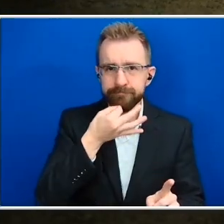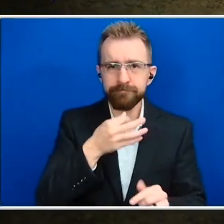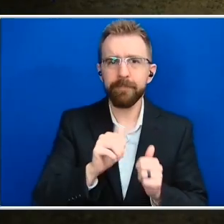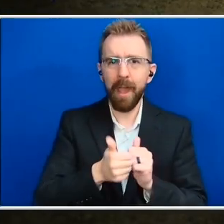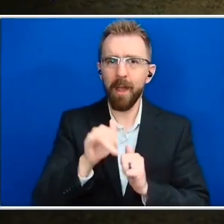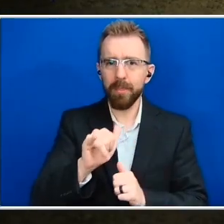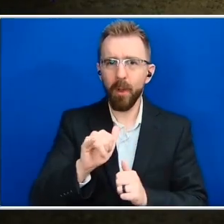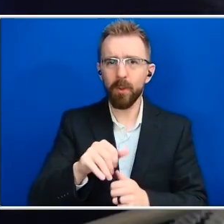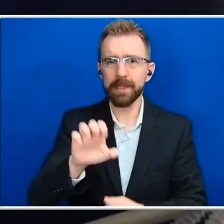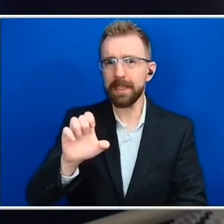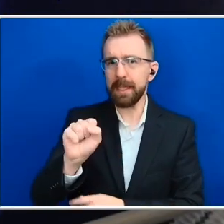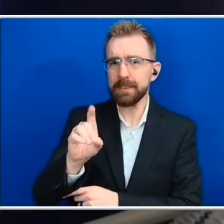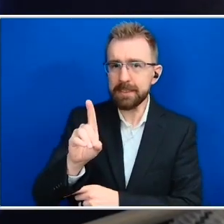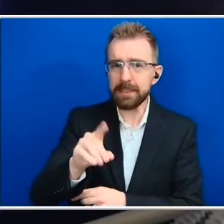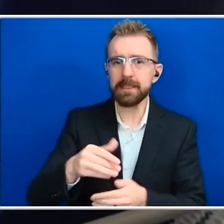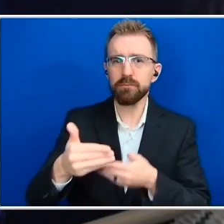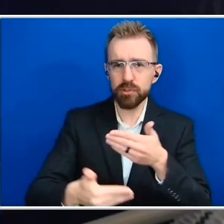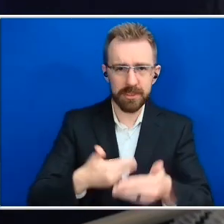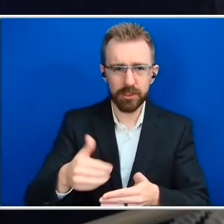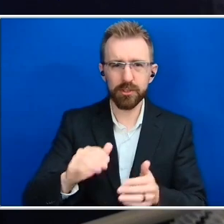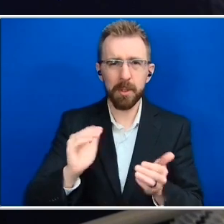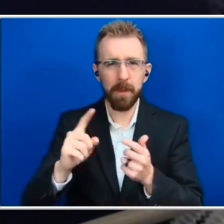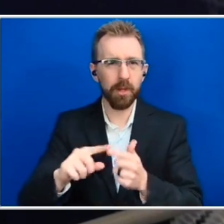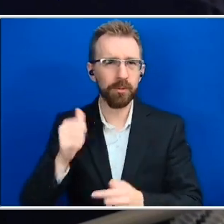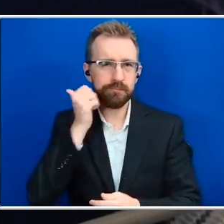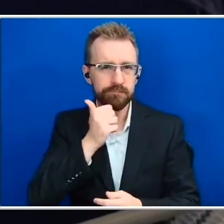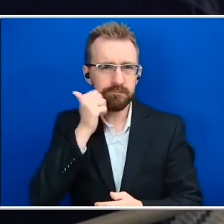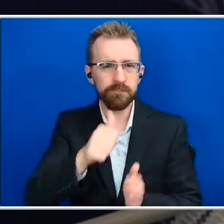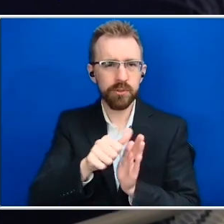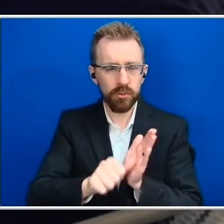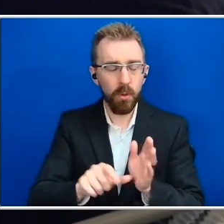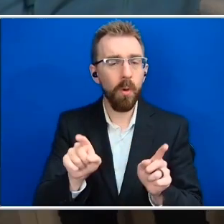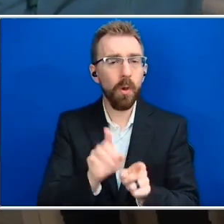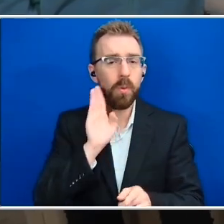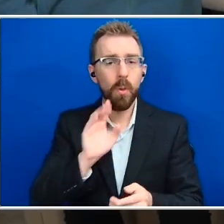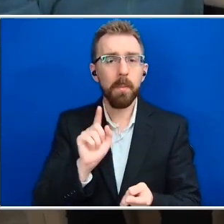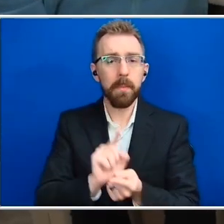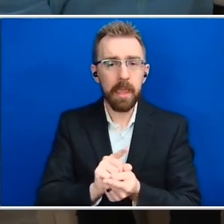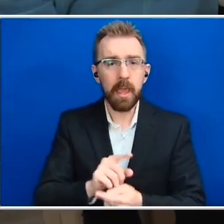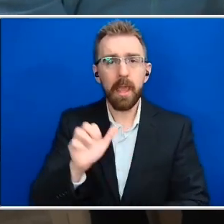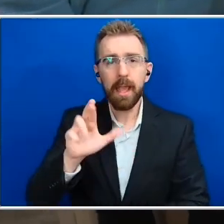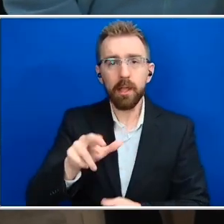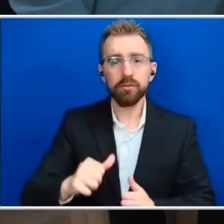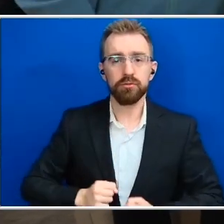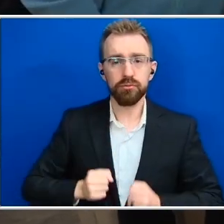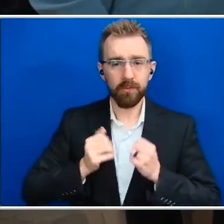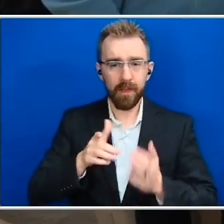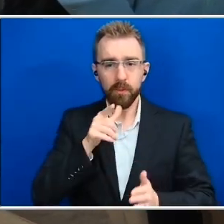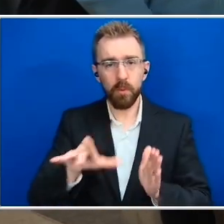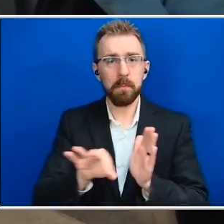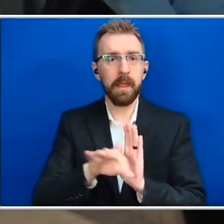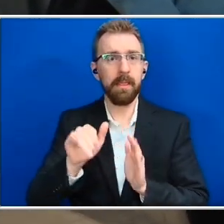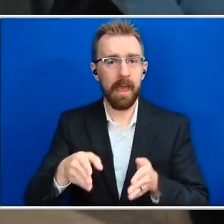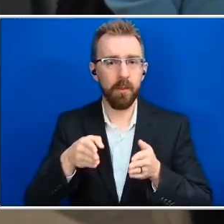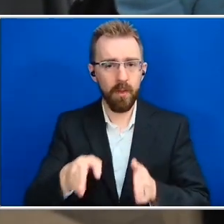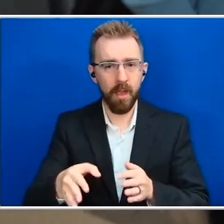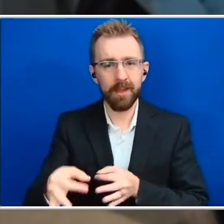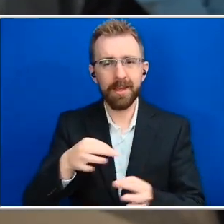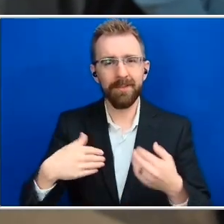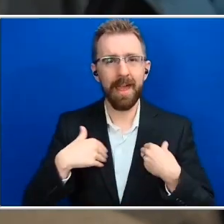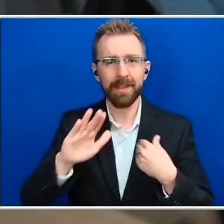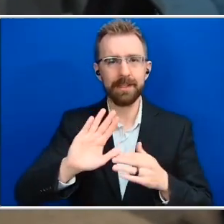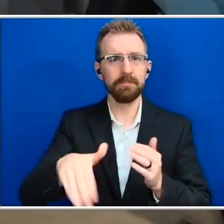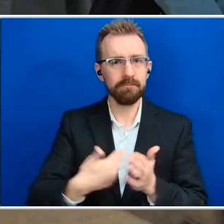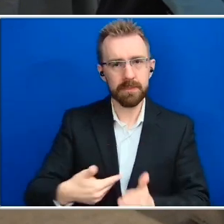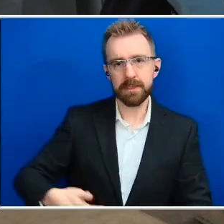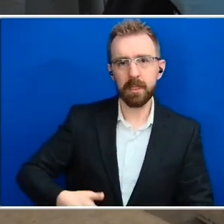to traditional surgery. We'll also meet a cancer survivor who chose this route versus having his entire stomach removed.